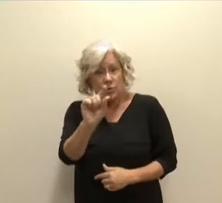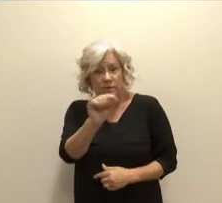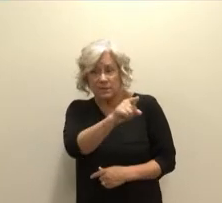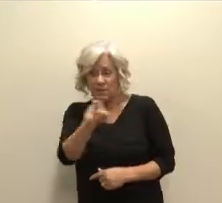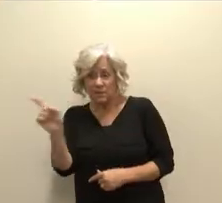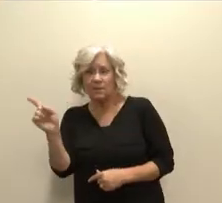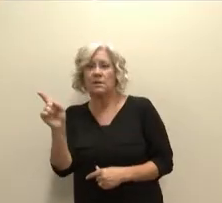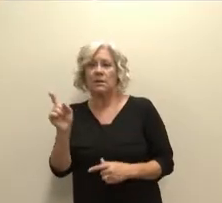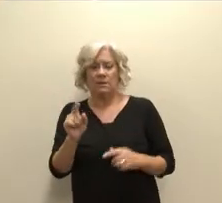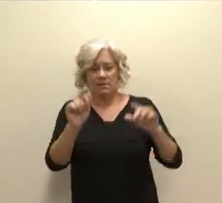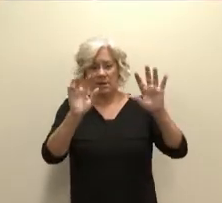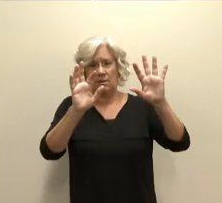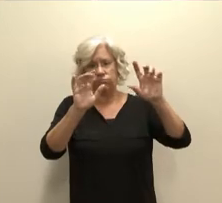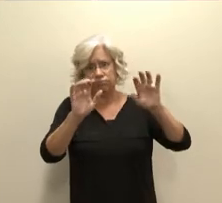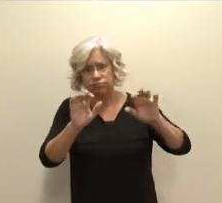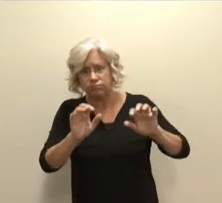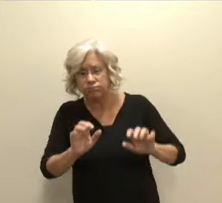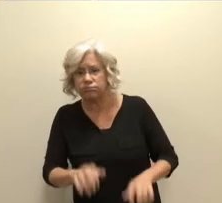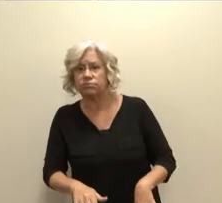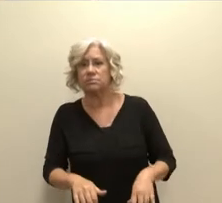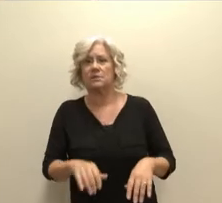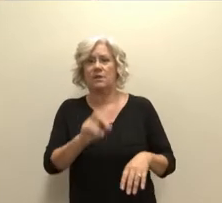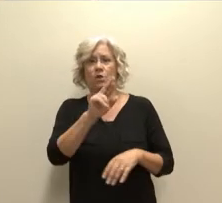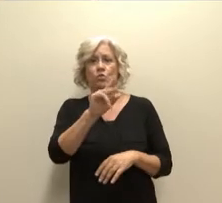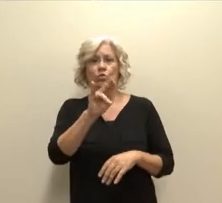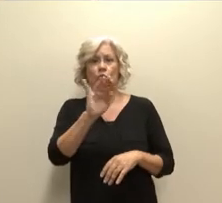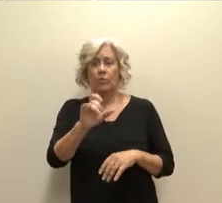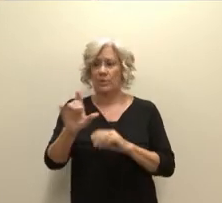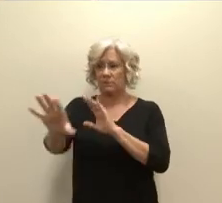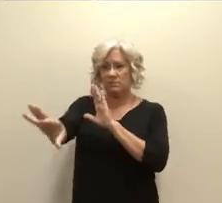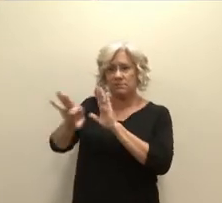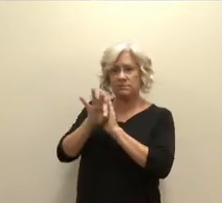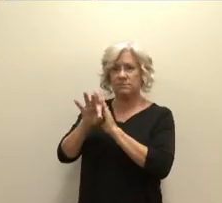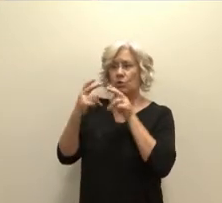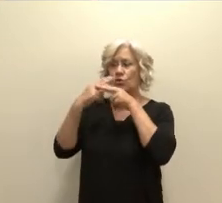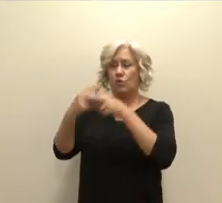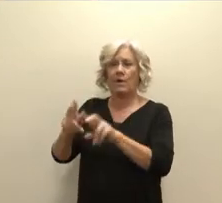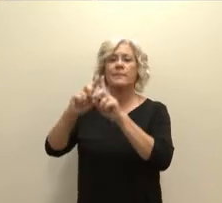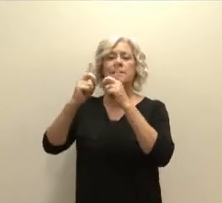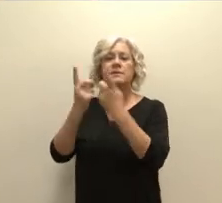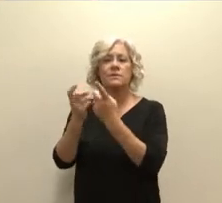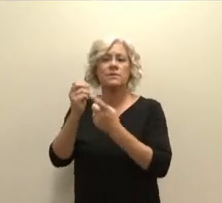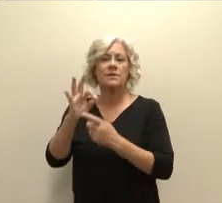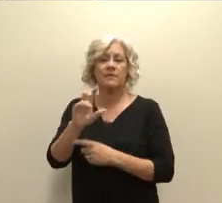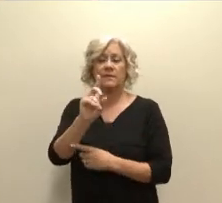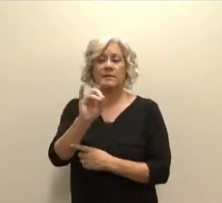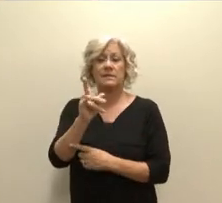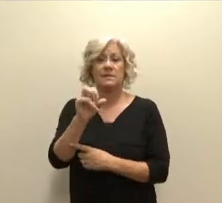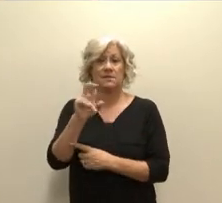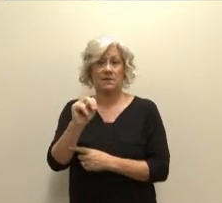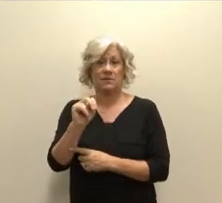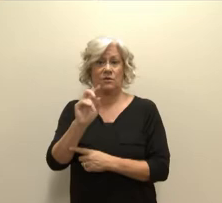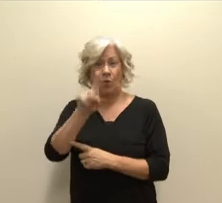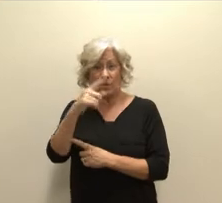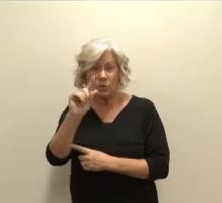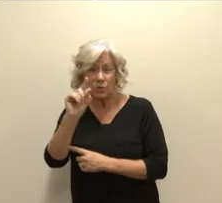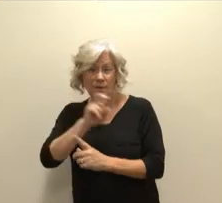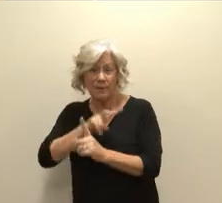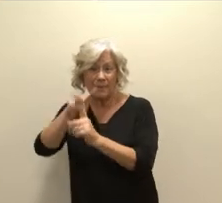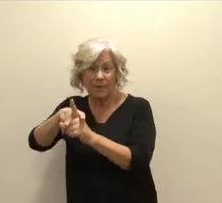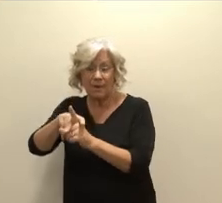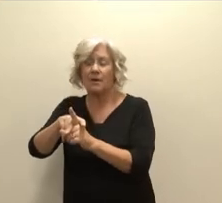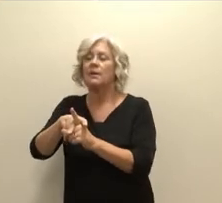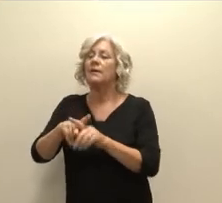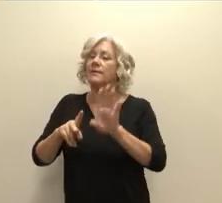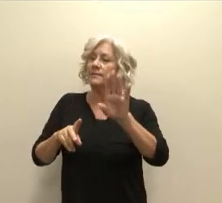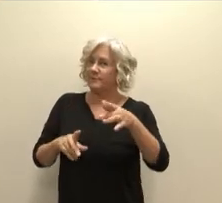the expansive multi-point rubric to be selected as a district of distinction. And of course, since we're talking about it tonight, you